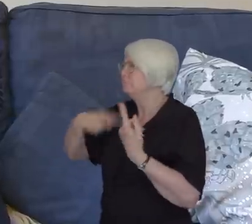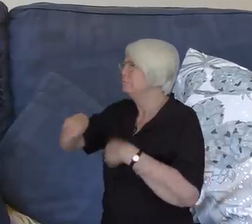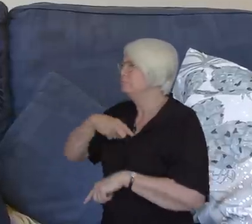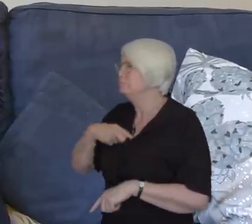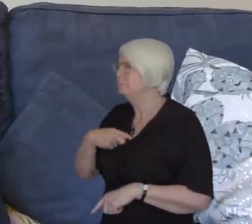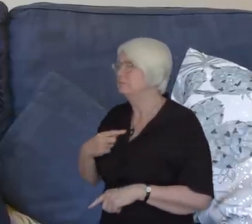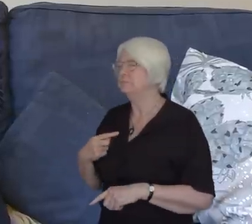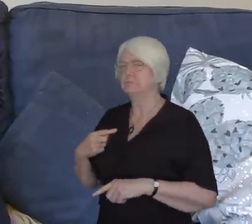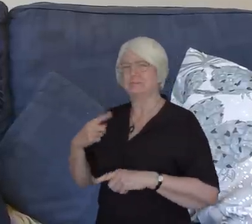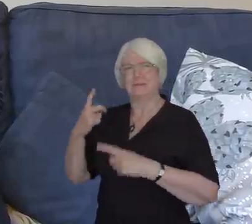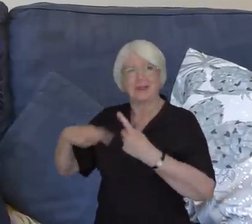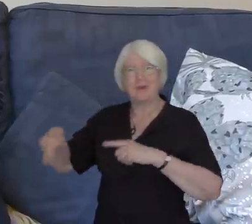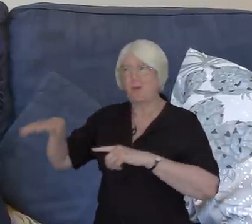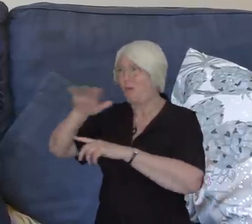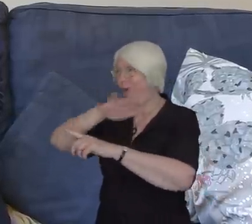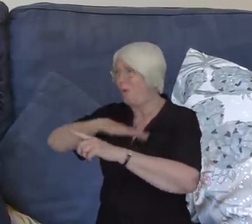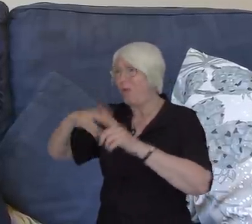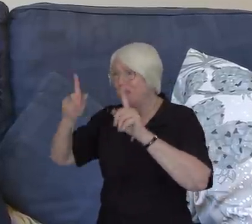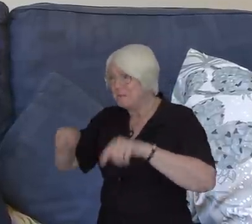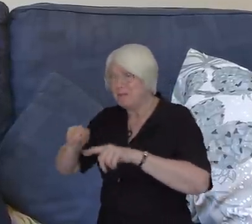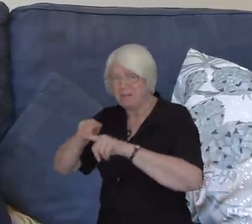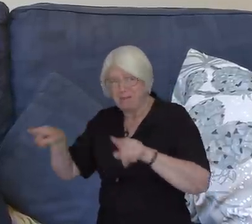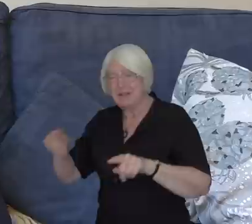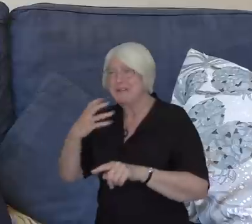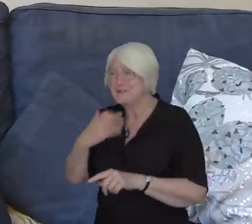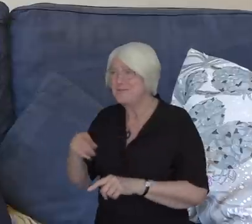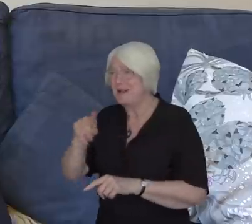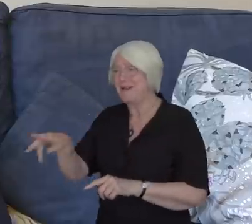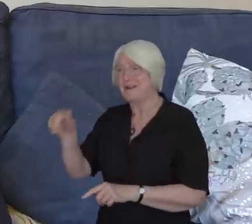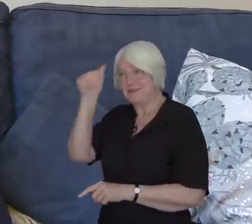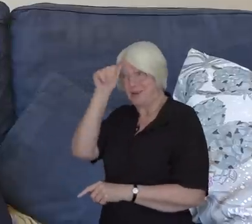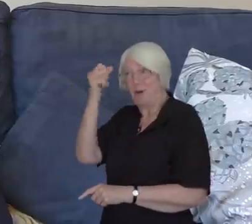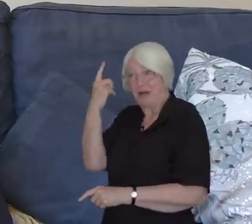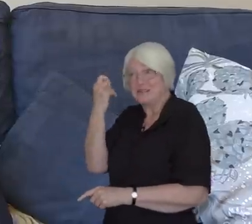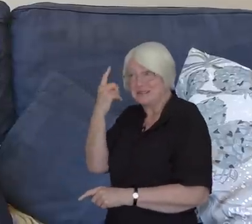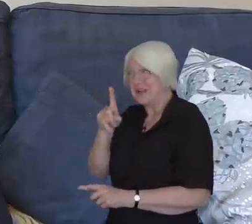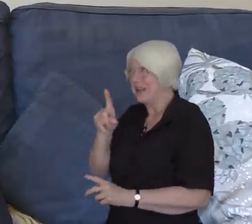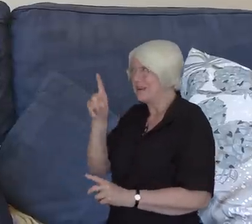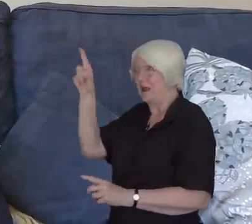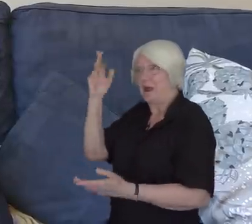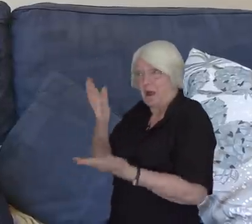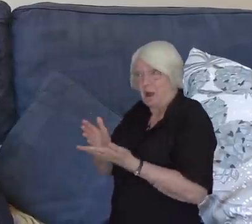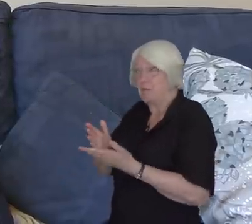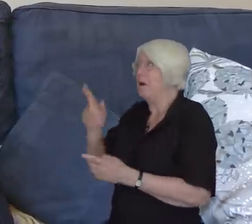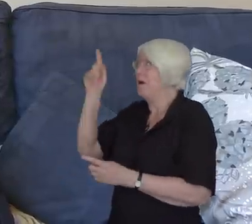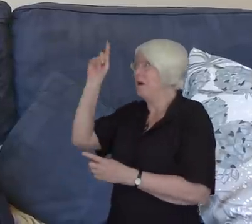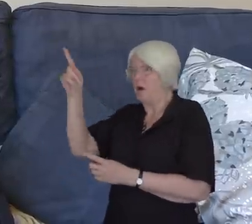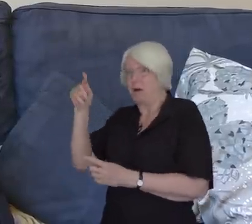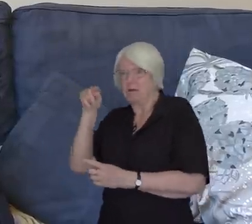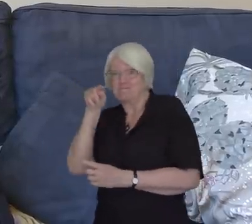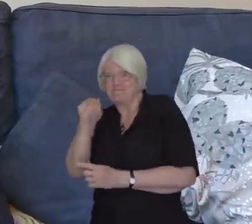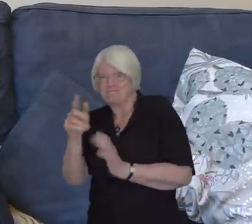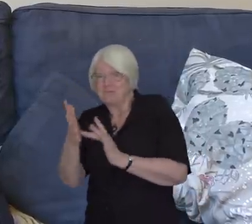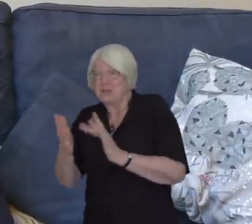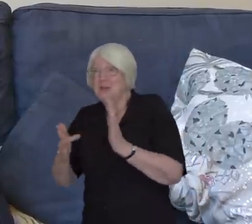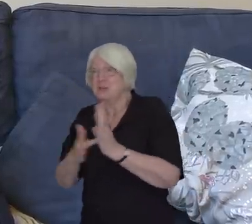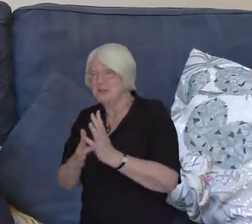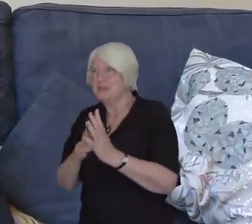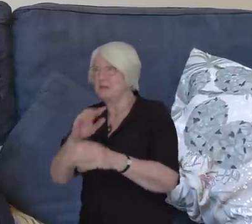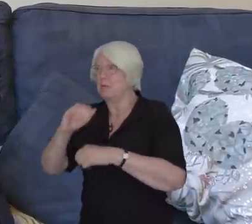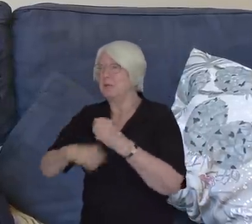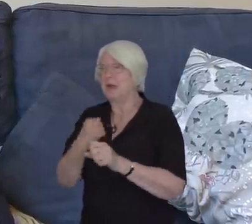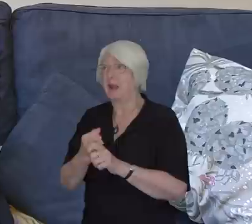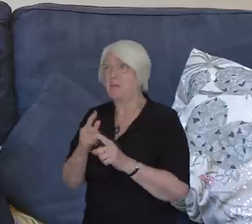Therefore, let the entire house of Israel know with certainty that God has made him both Lord